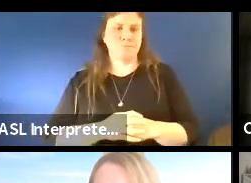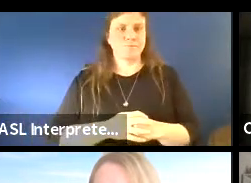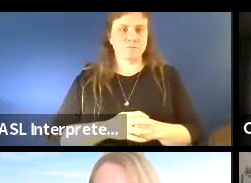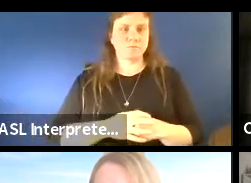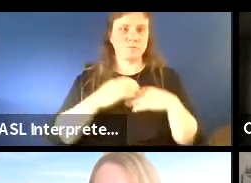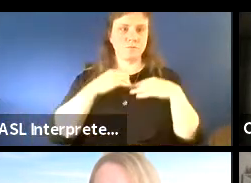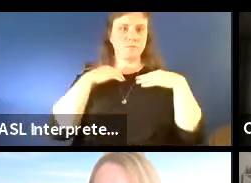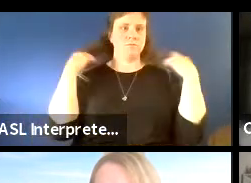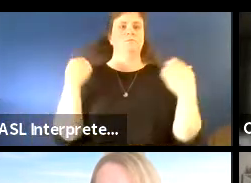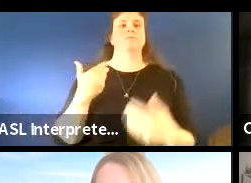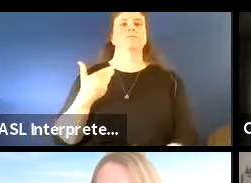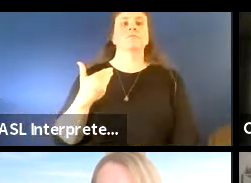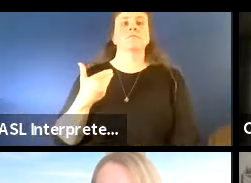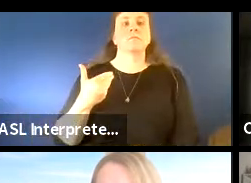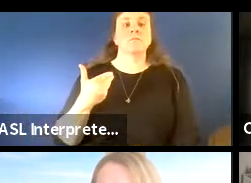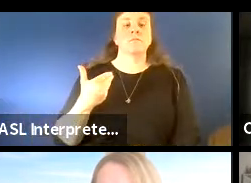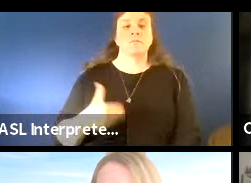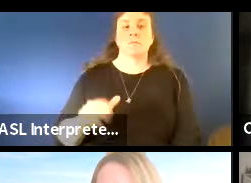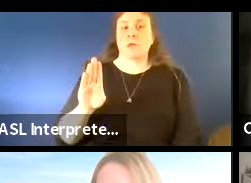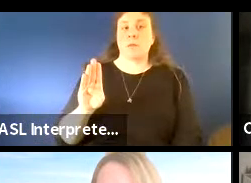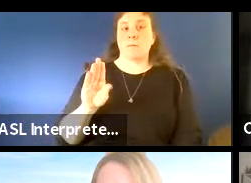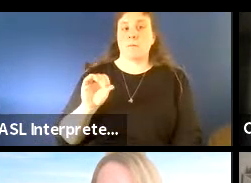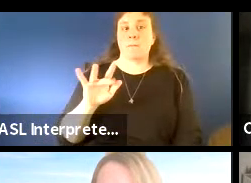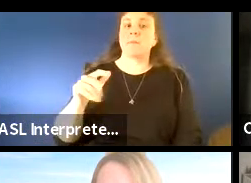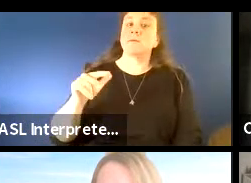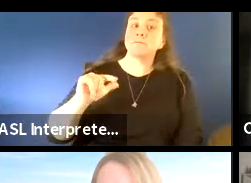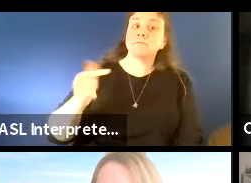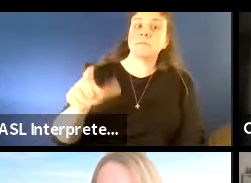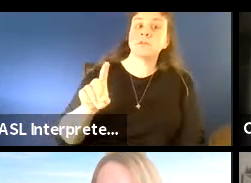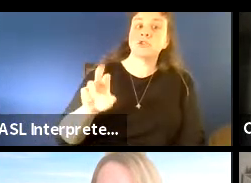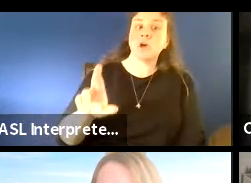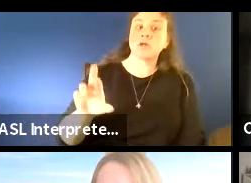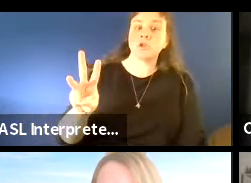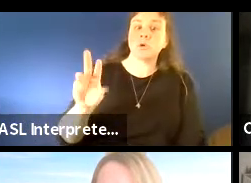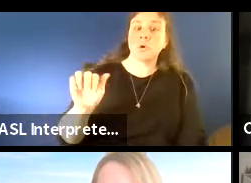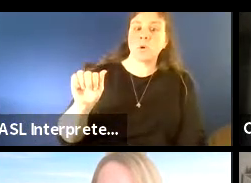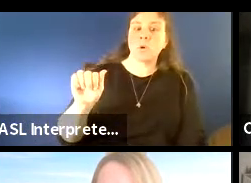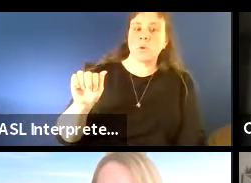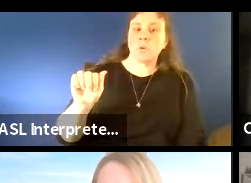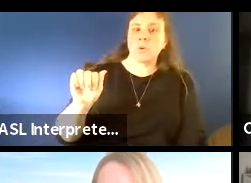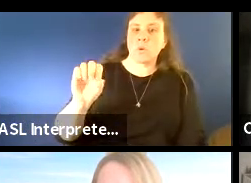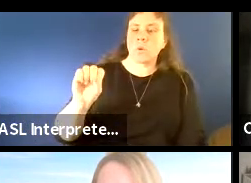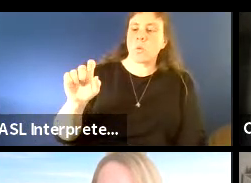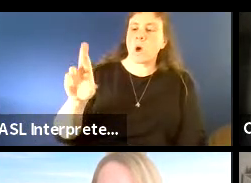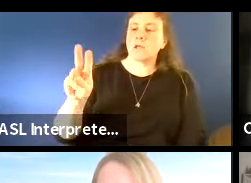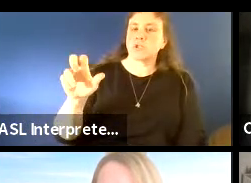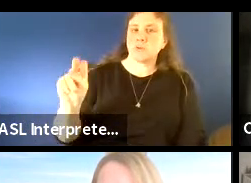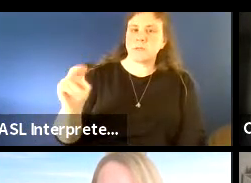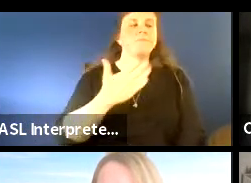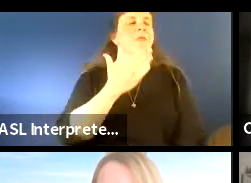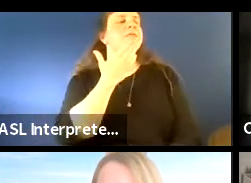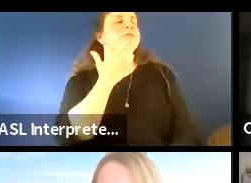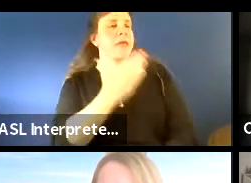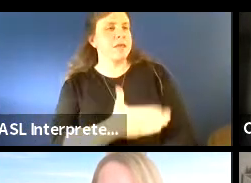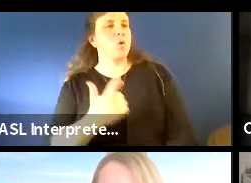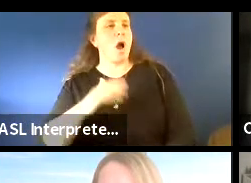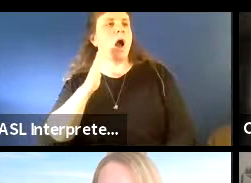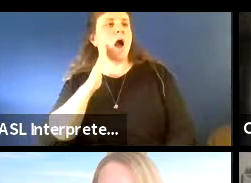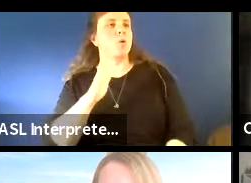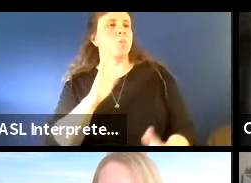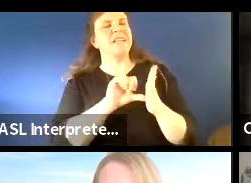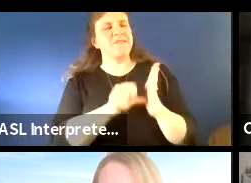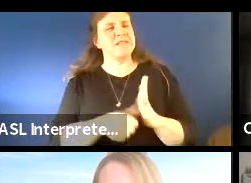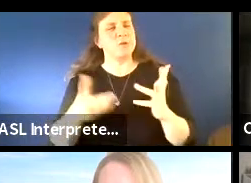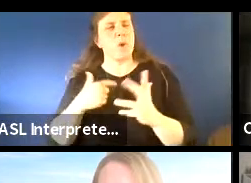Thanks, Dr. Todd. Okay, Dr. Wasserman. Thank you, Bobby. I'm going to just highlight what I put in the chat room. Number